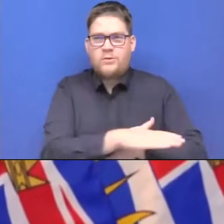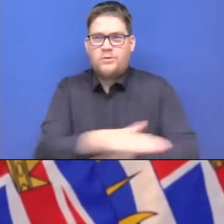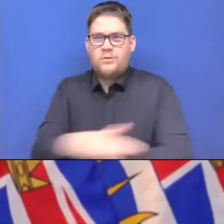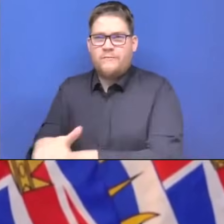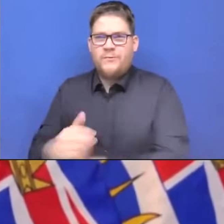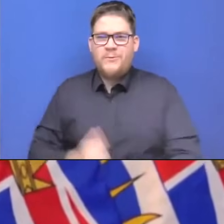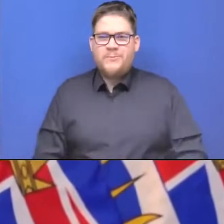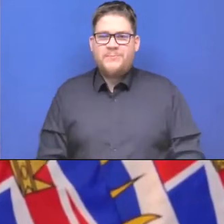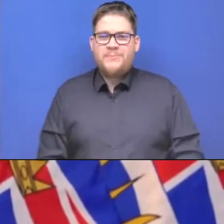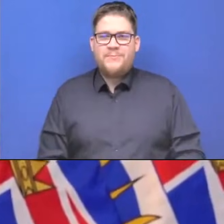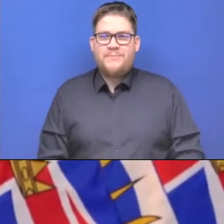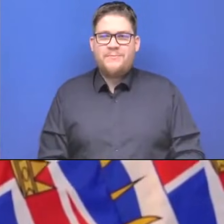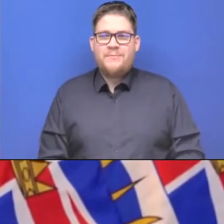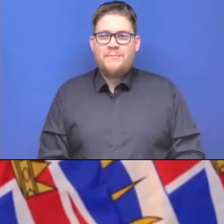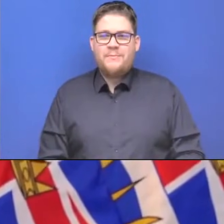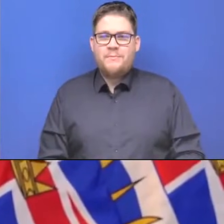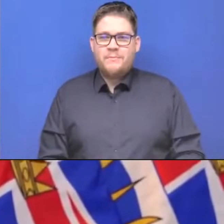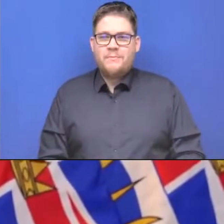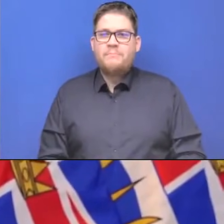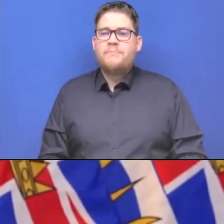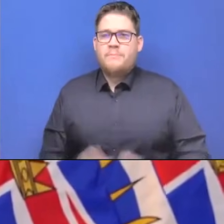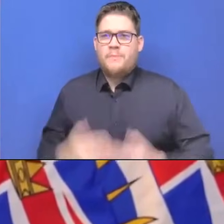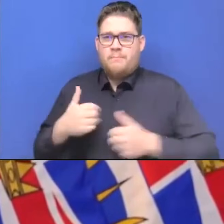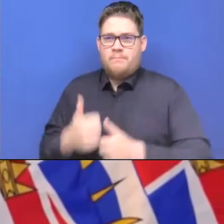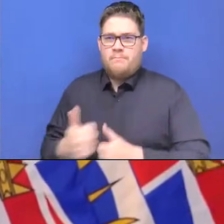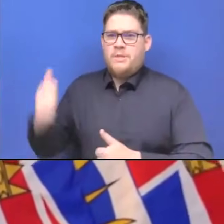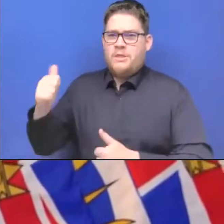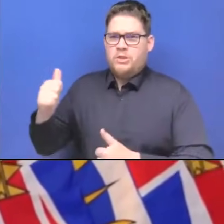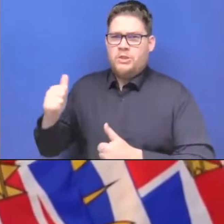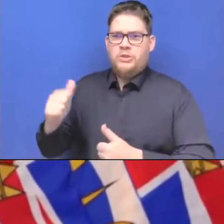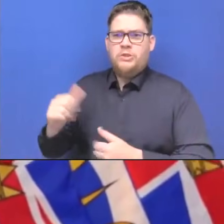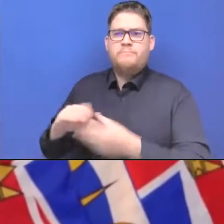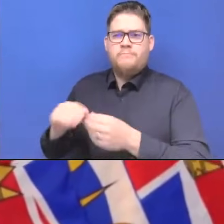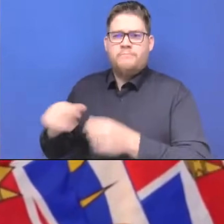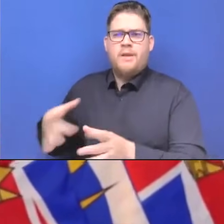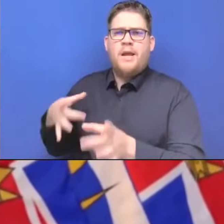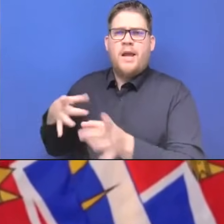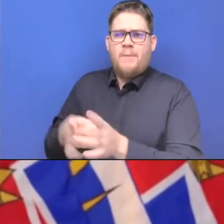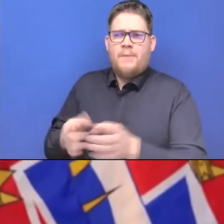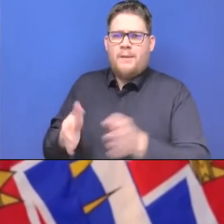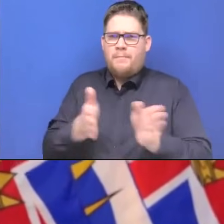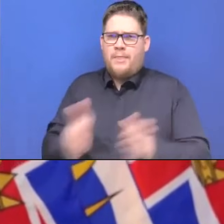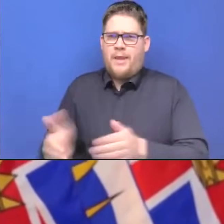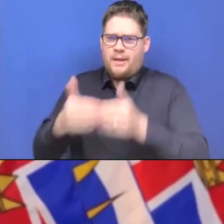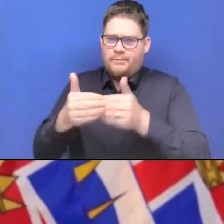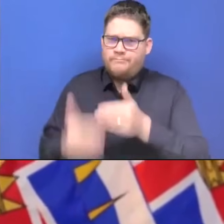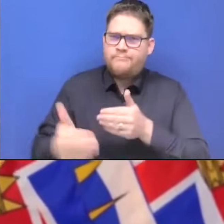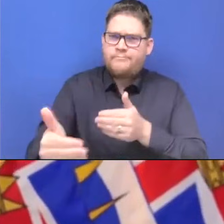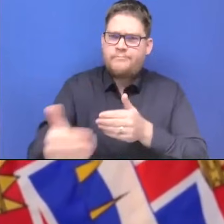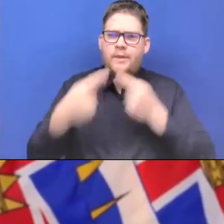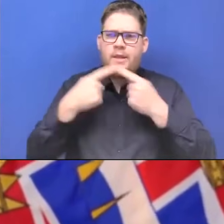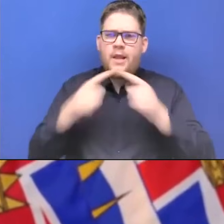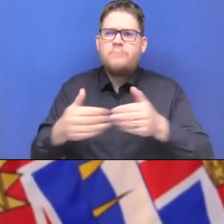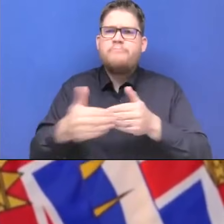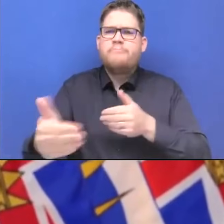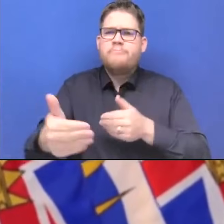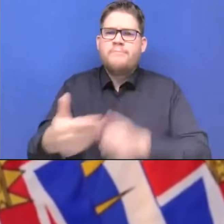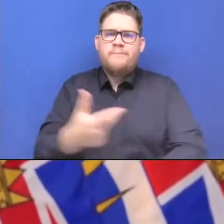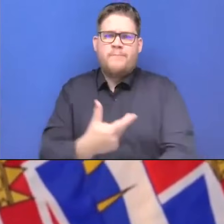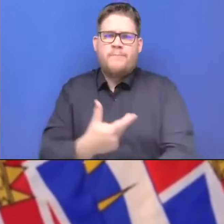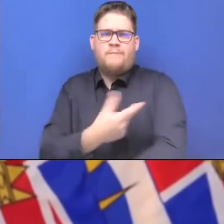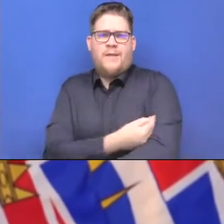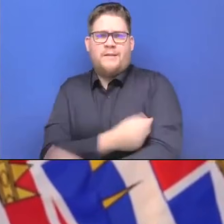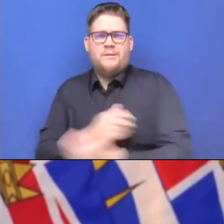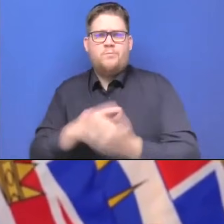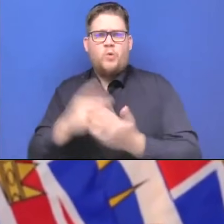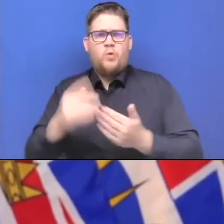As the Minister said, we're here to share our latest update and our plans for the next phase of our immunization program here in British Columbia.